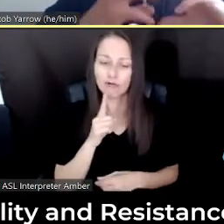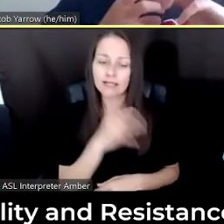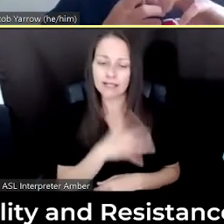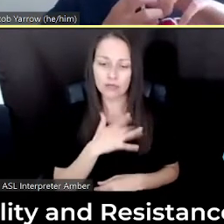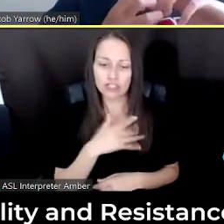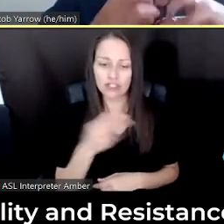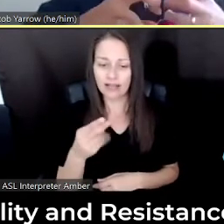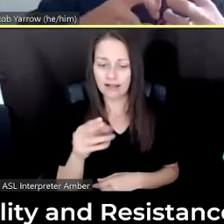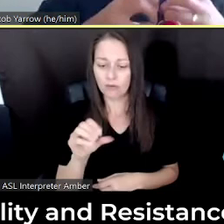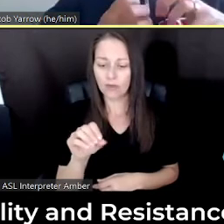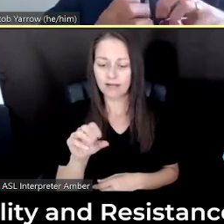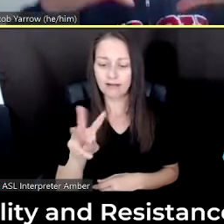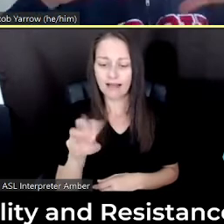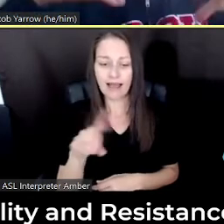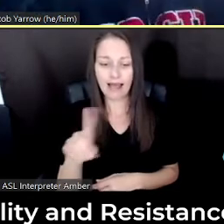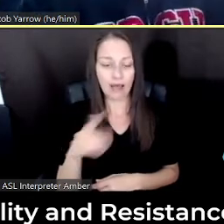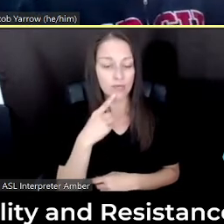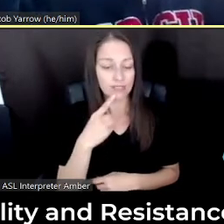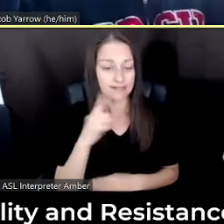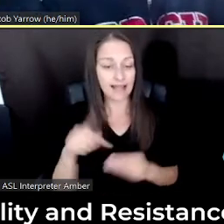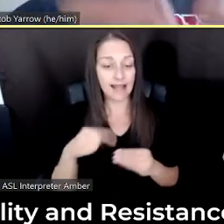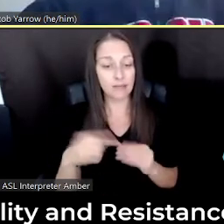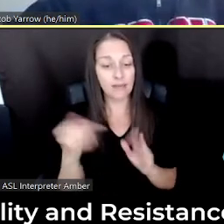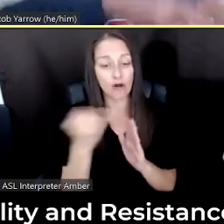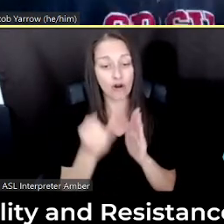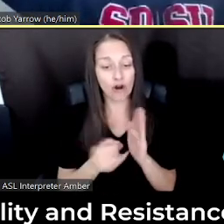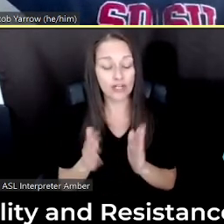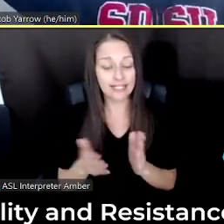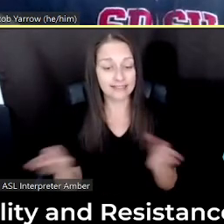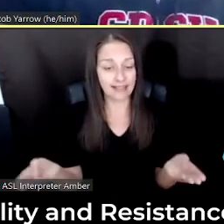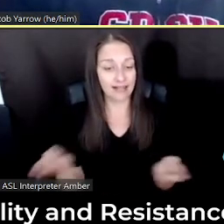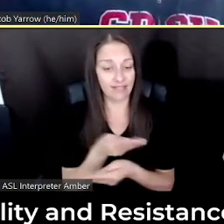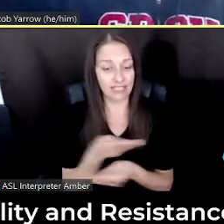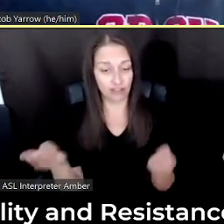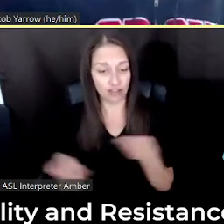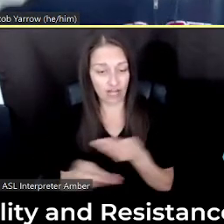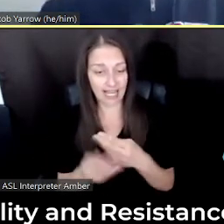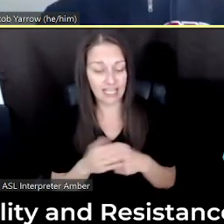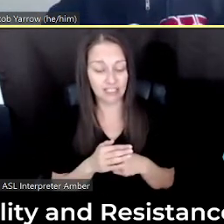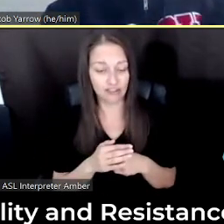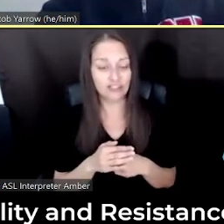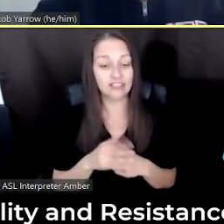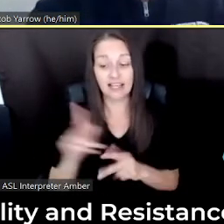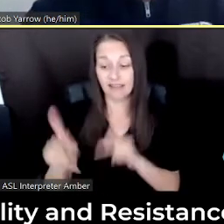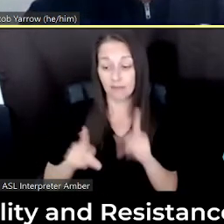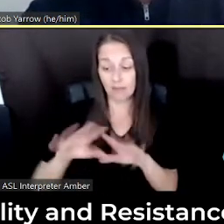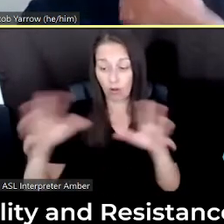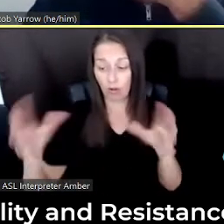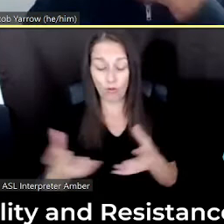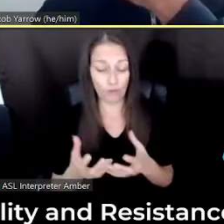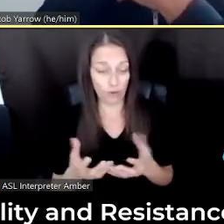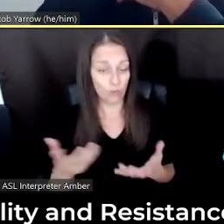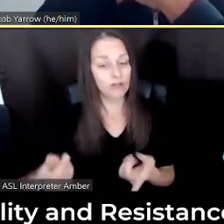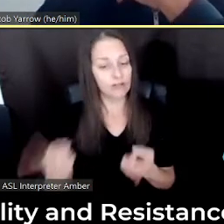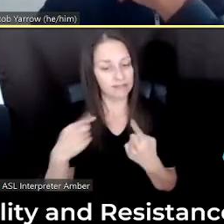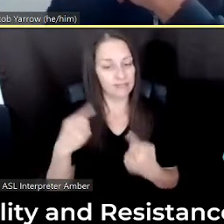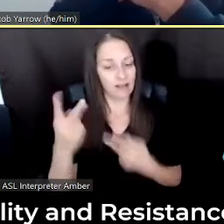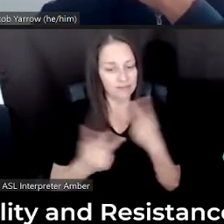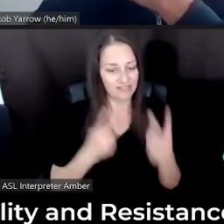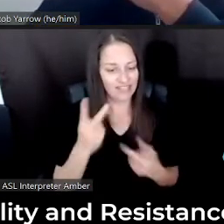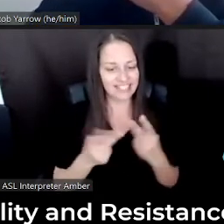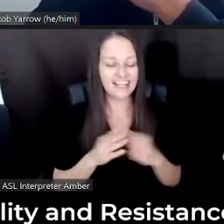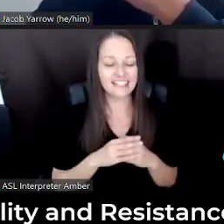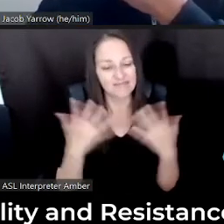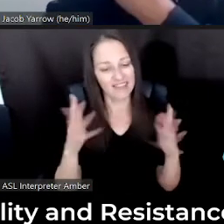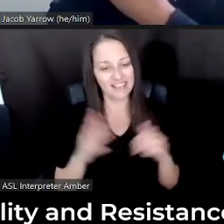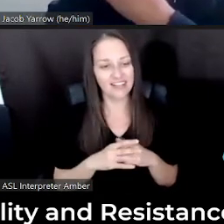and how the exchanges between artists that are based here and come to visit us from around the world is great. And that's it. Thank